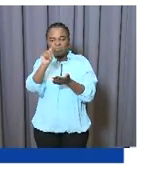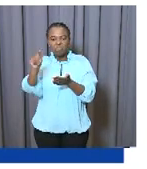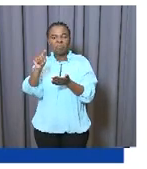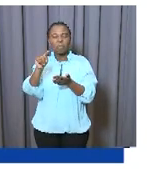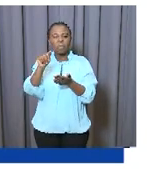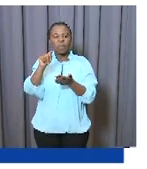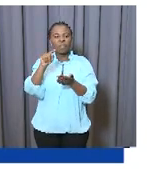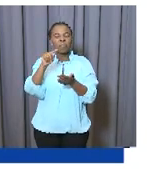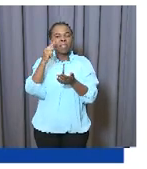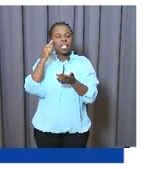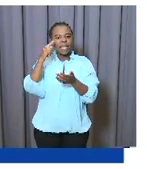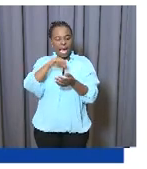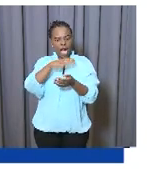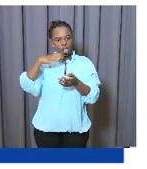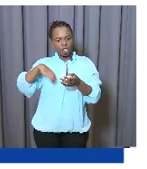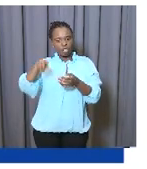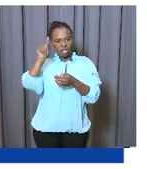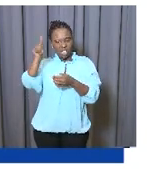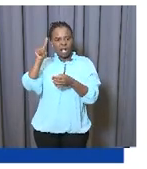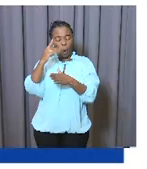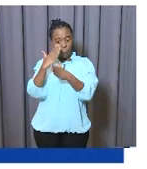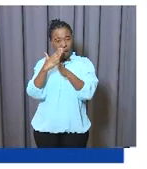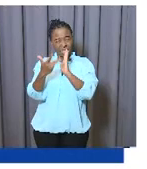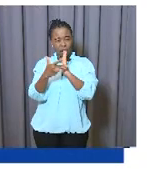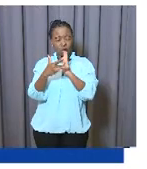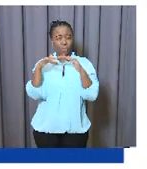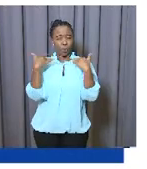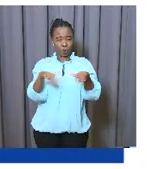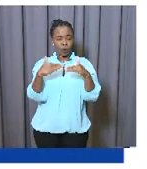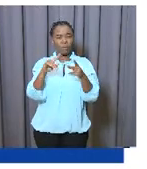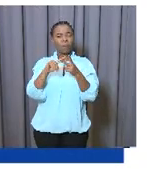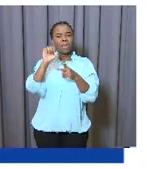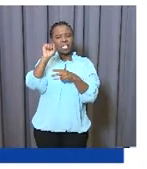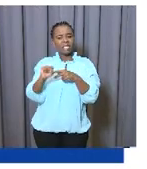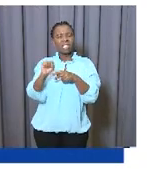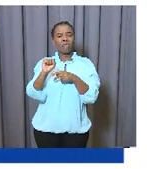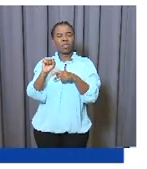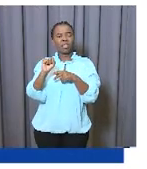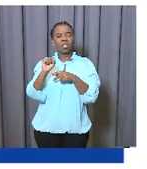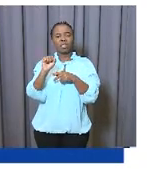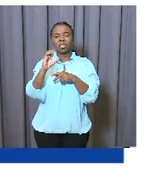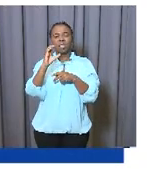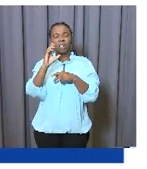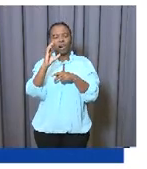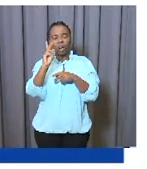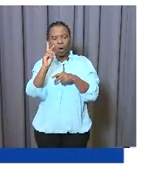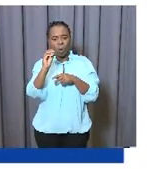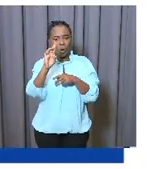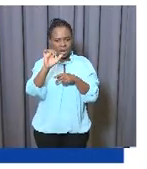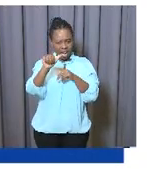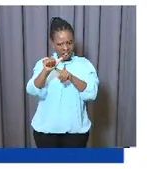Asia that have used technology very effectively. South Korea, Vietnam use